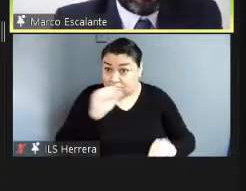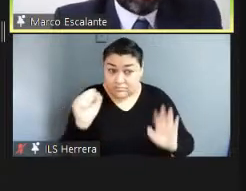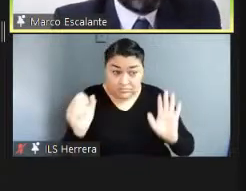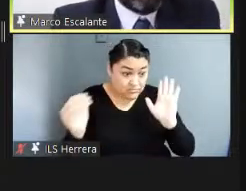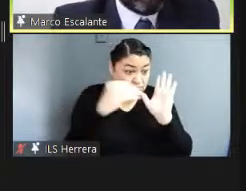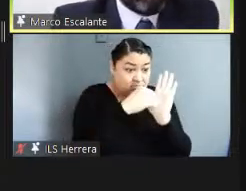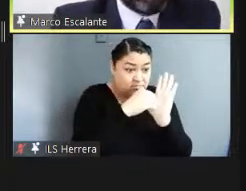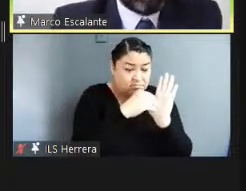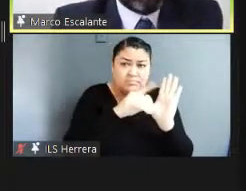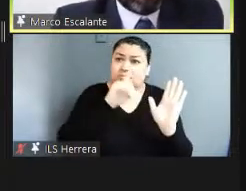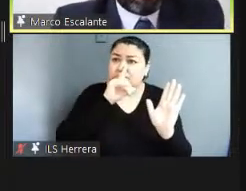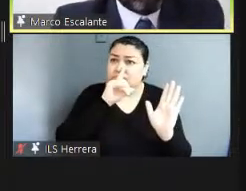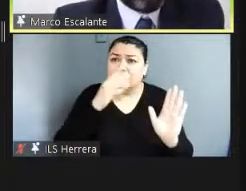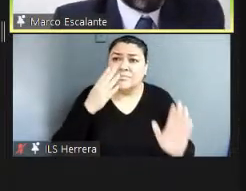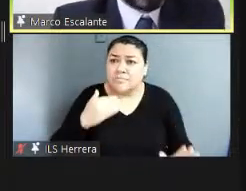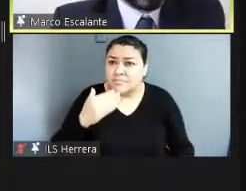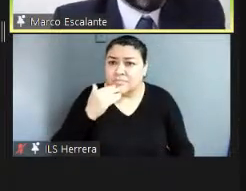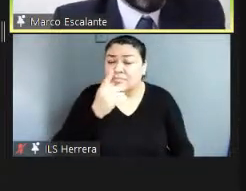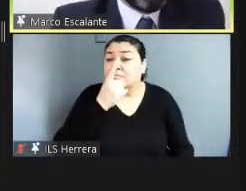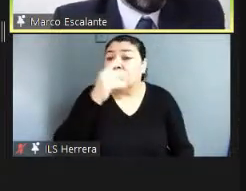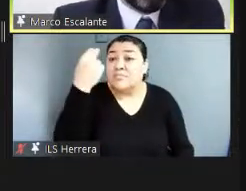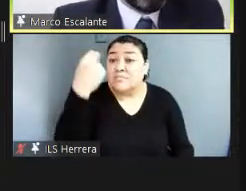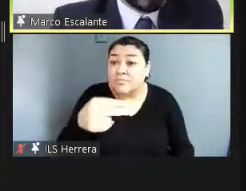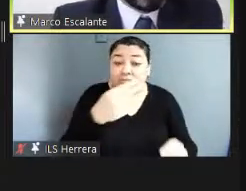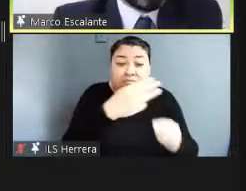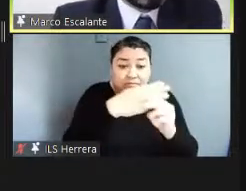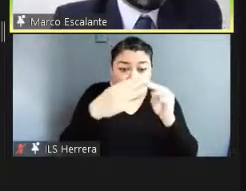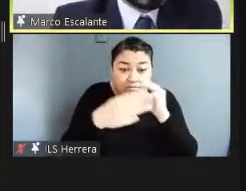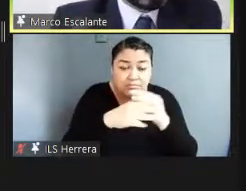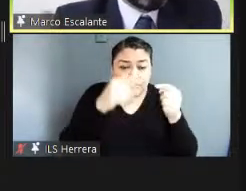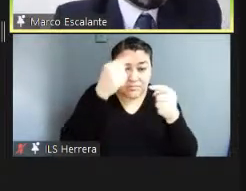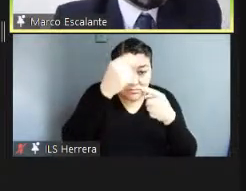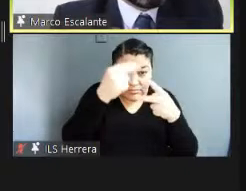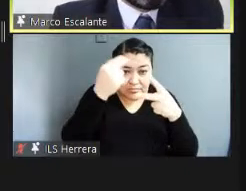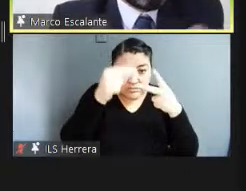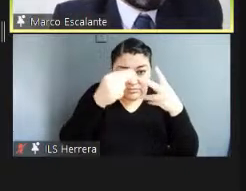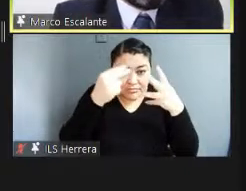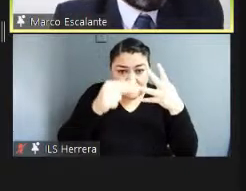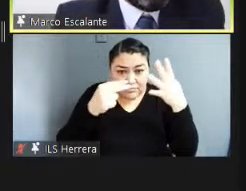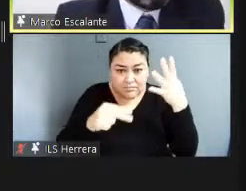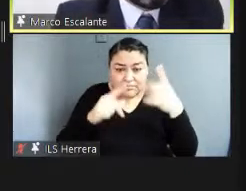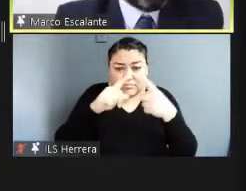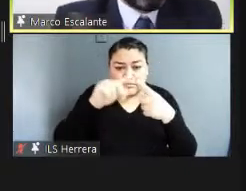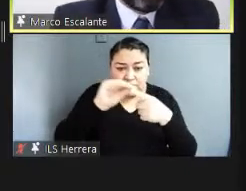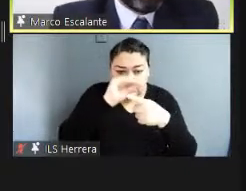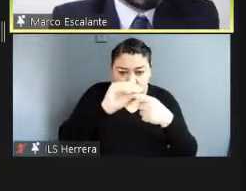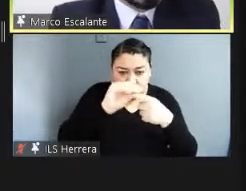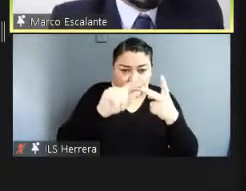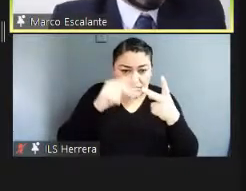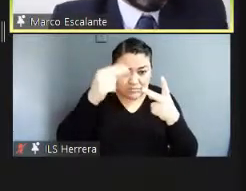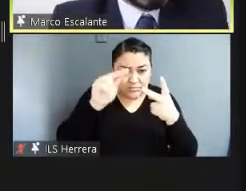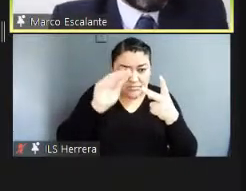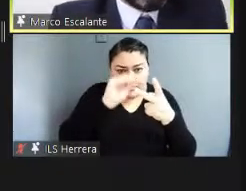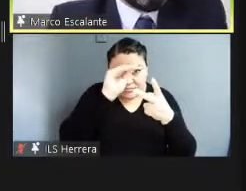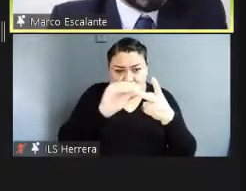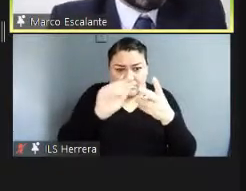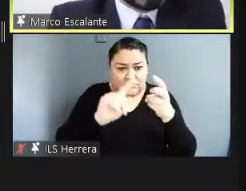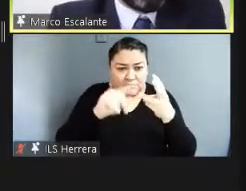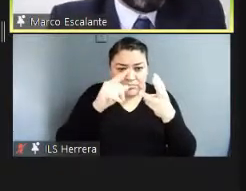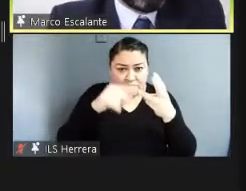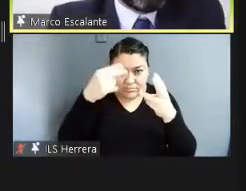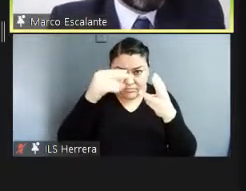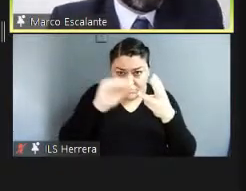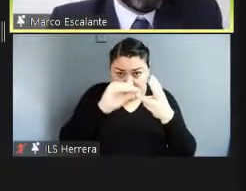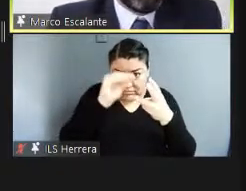professional title, it doesn't say what are your competencies. It says anatomy, physiology, pharmacology, but